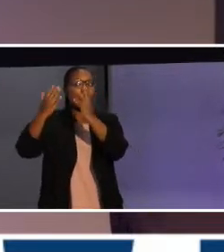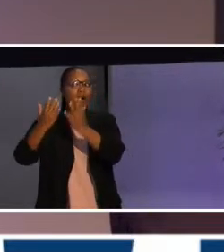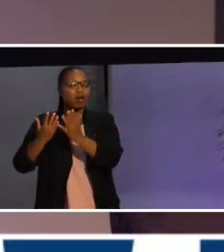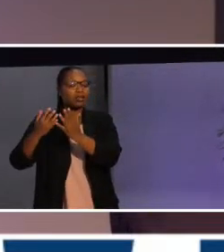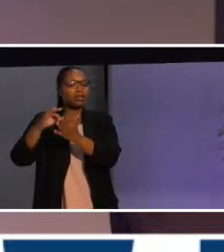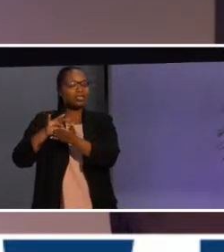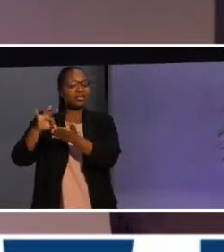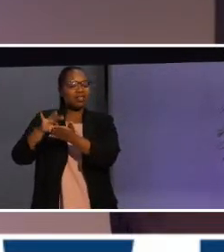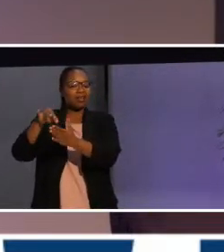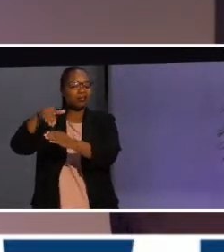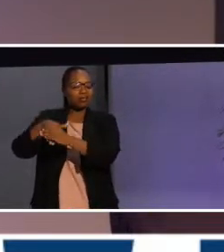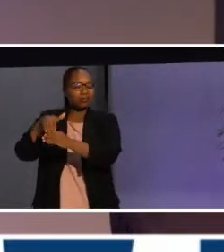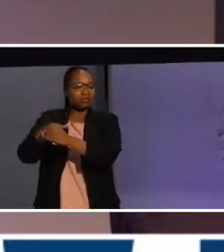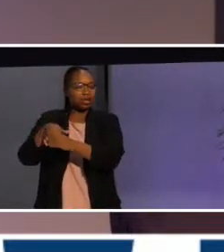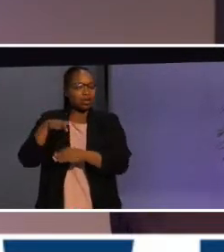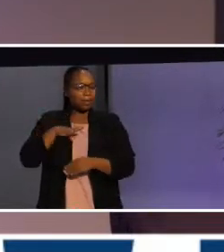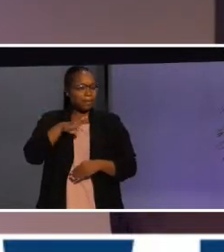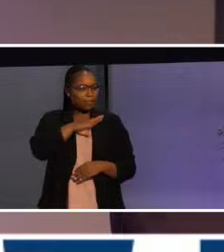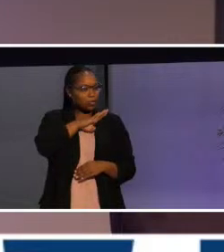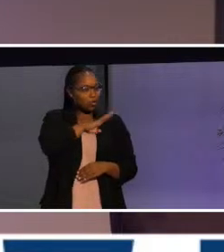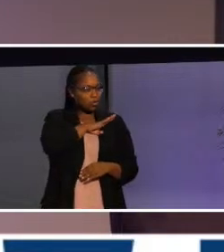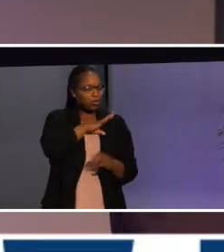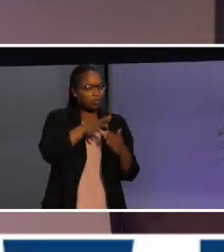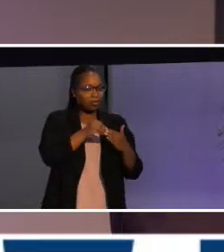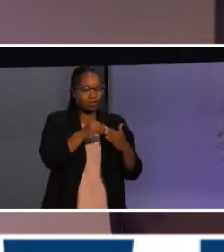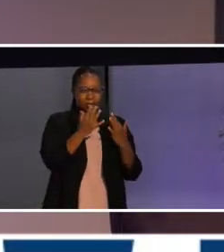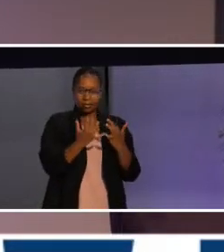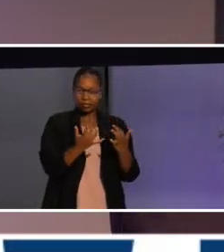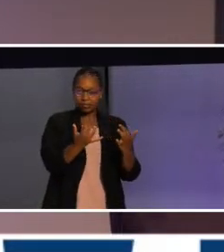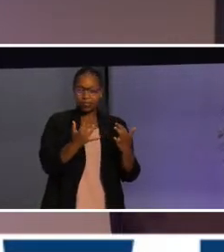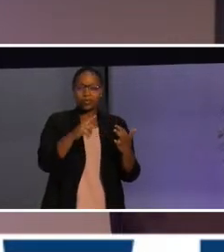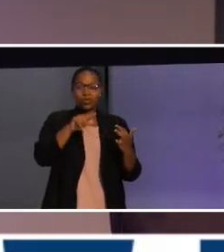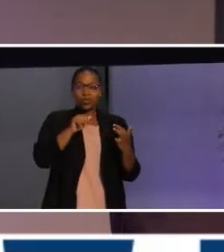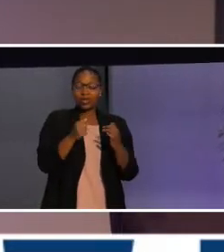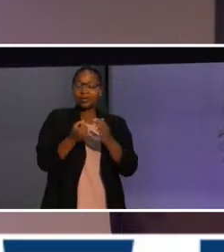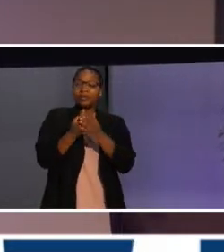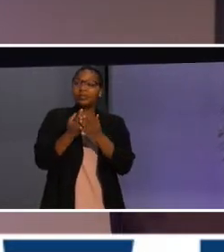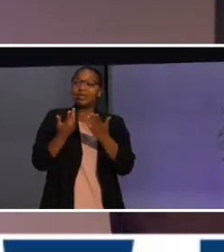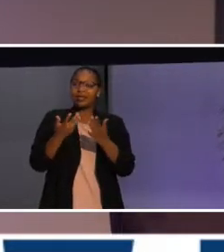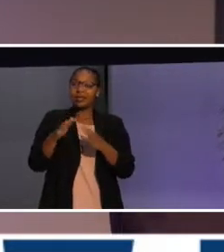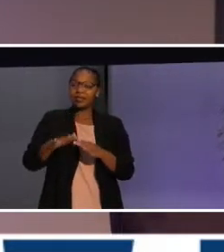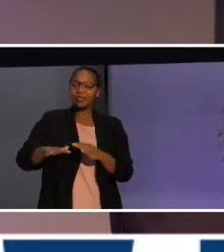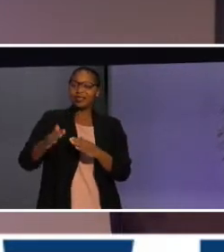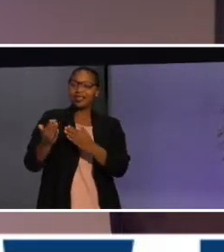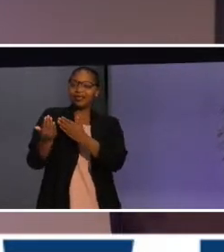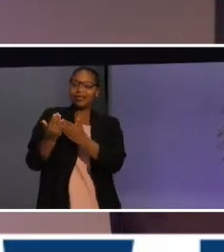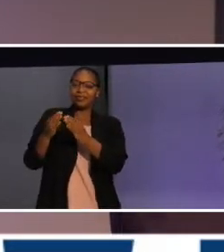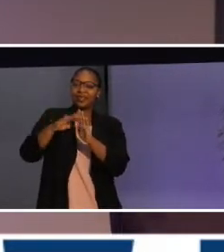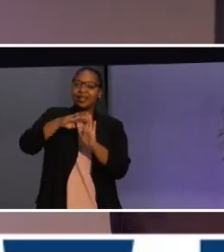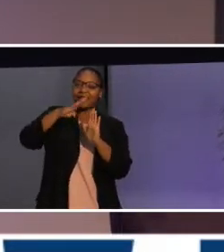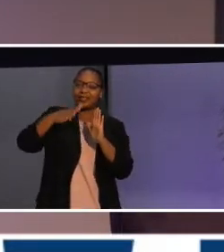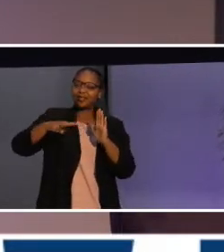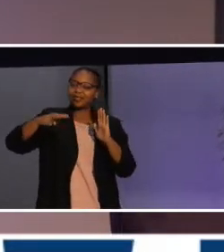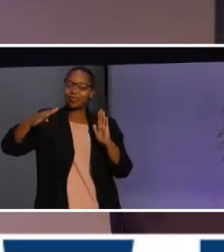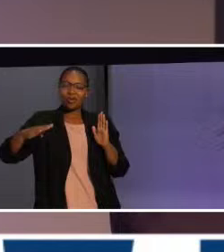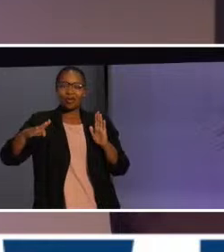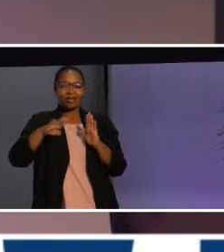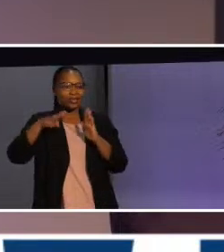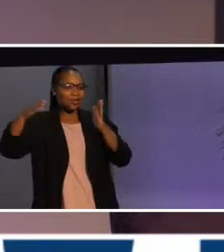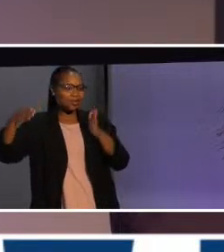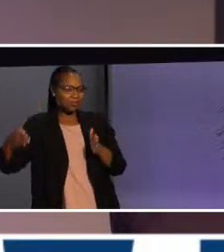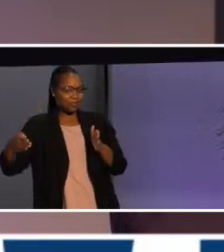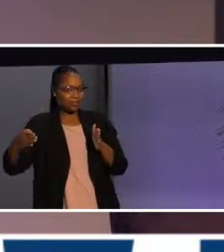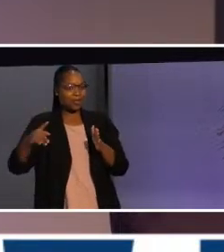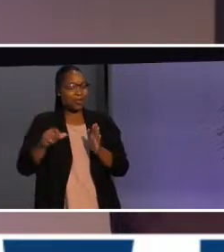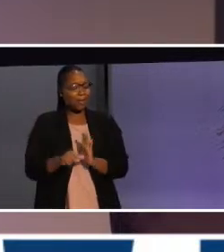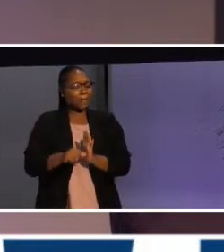Our meeting takes place within the embrace of Table Mountain at a very important time in history. It